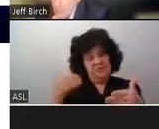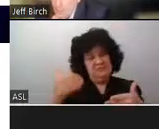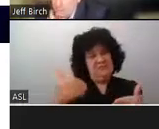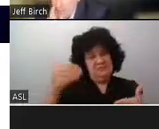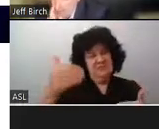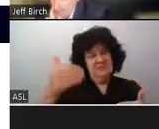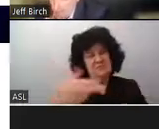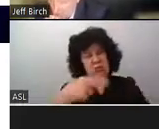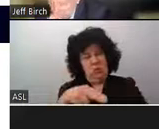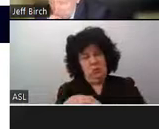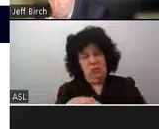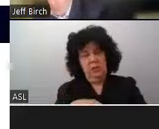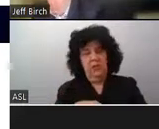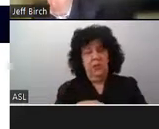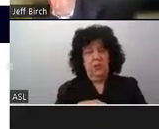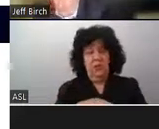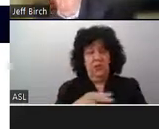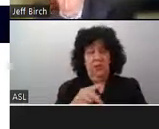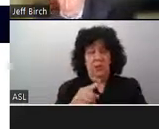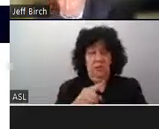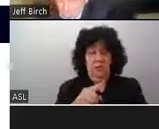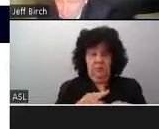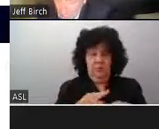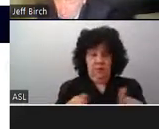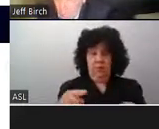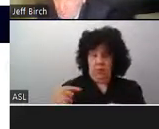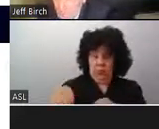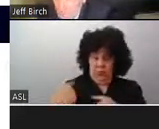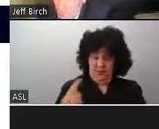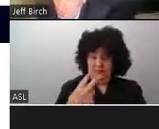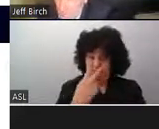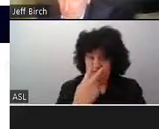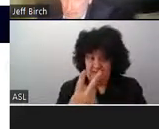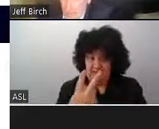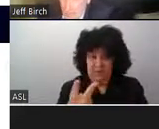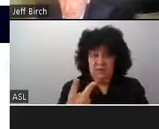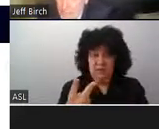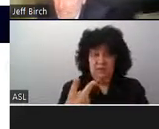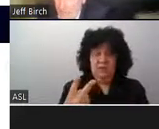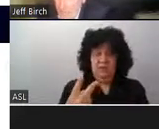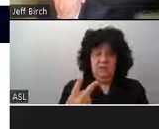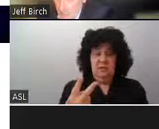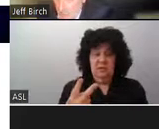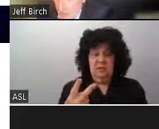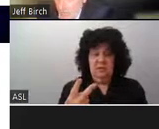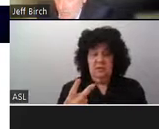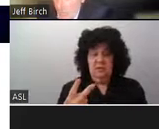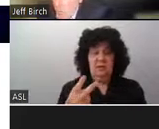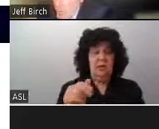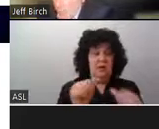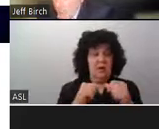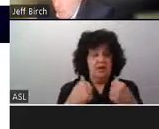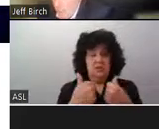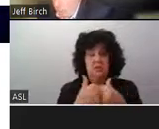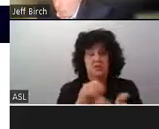What we have seen, what we have seen though, is we see agencies becoming